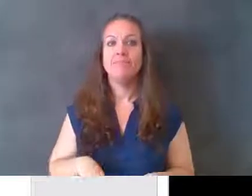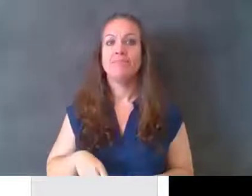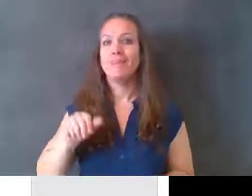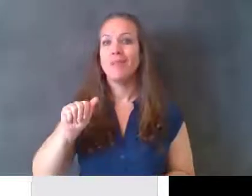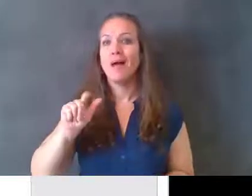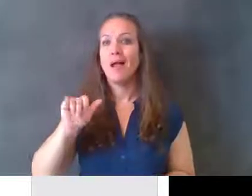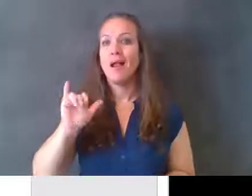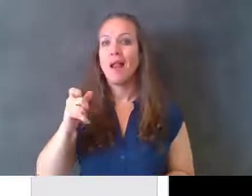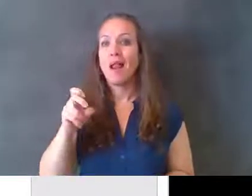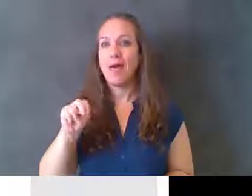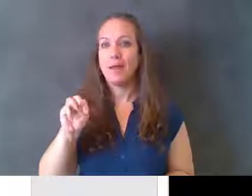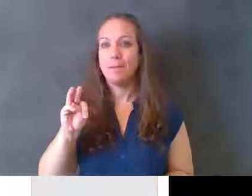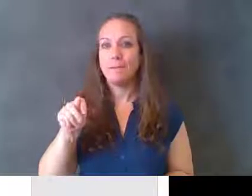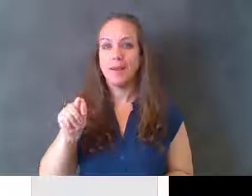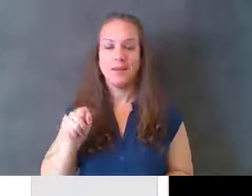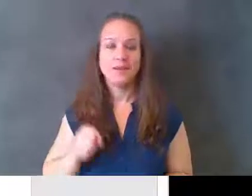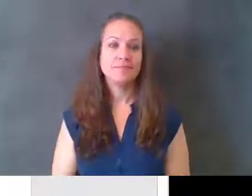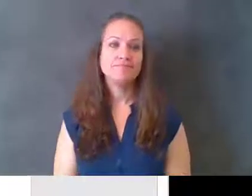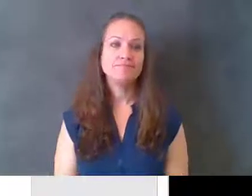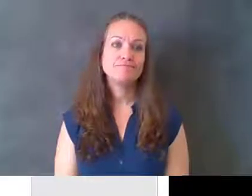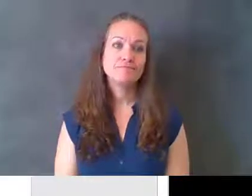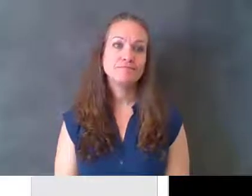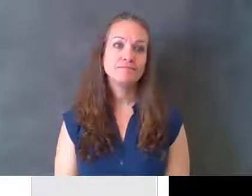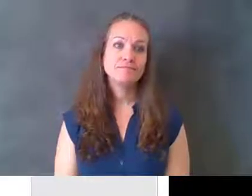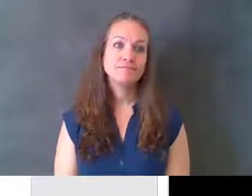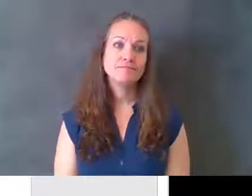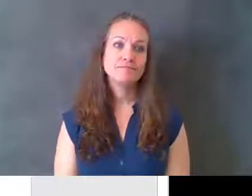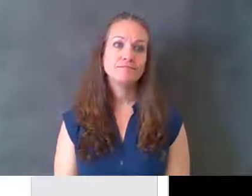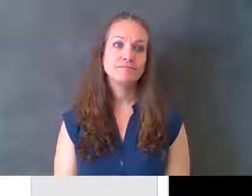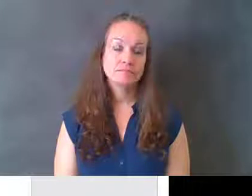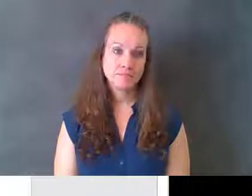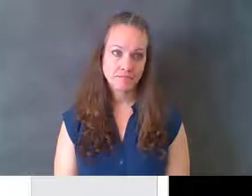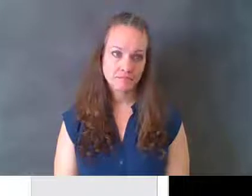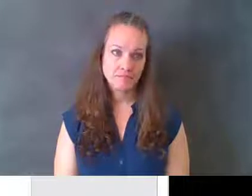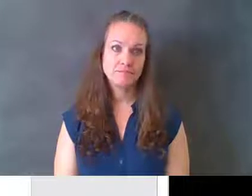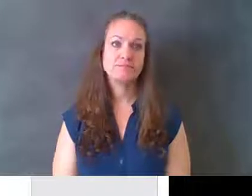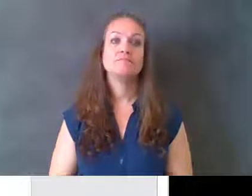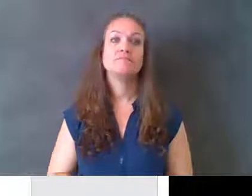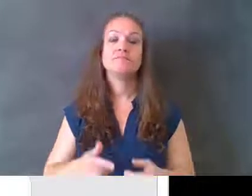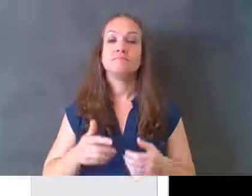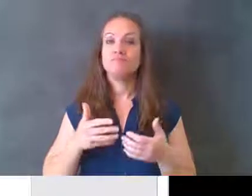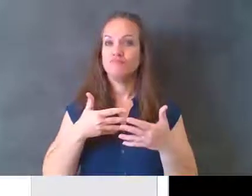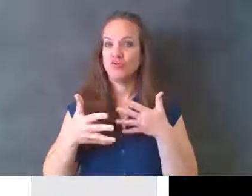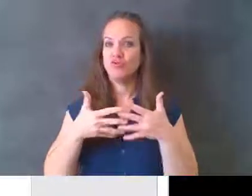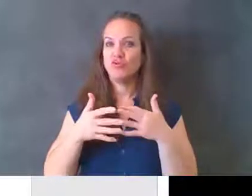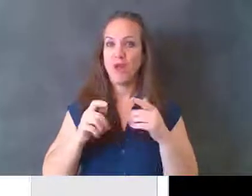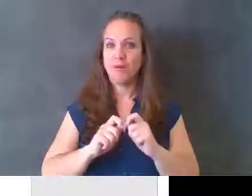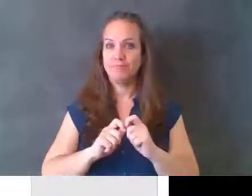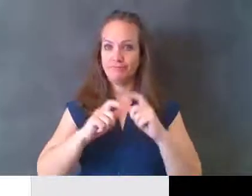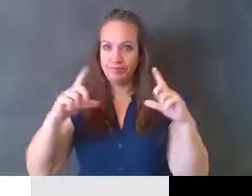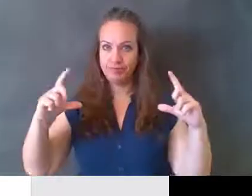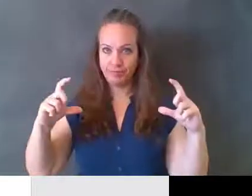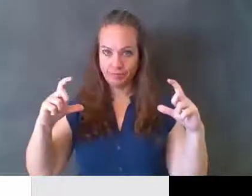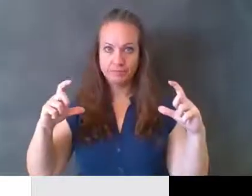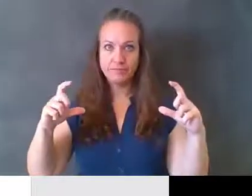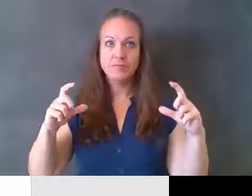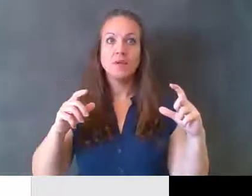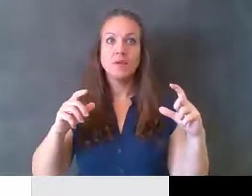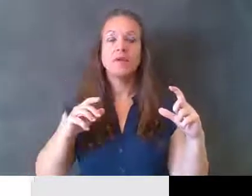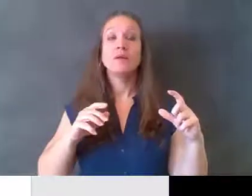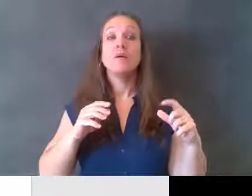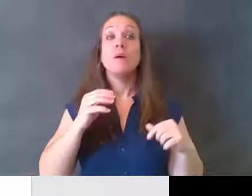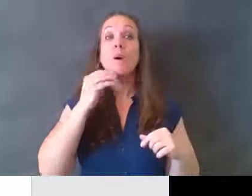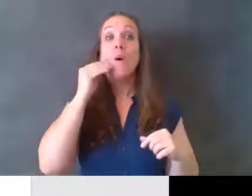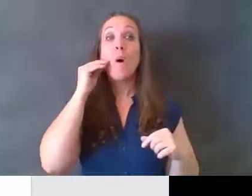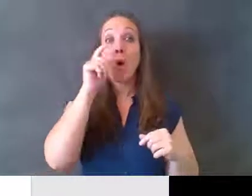again. Let's see, my mouse is giving me troubles. Okay, so I highlighted the body text here. I'm up on my home ribbon under